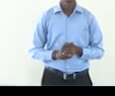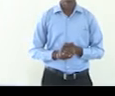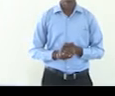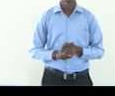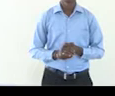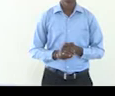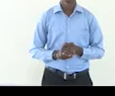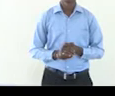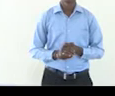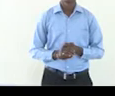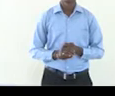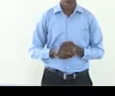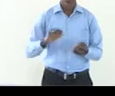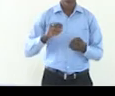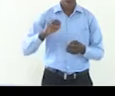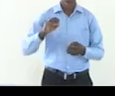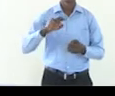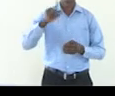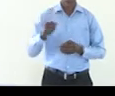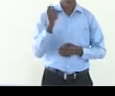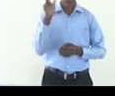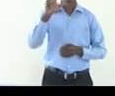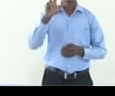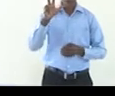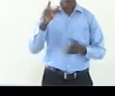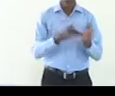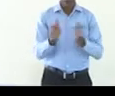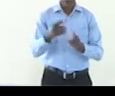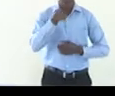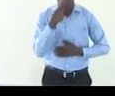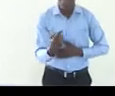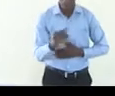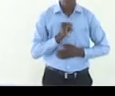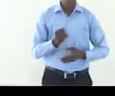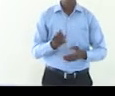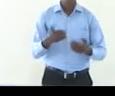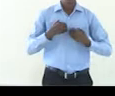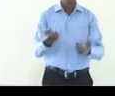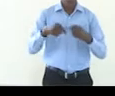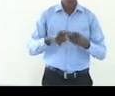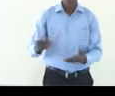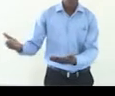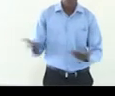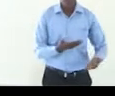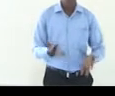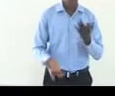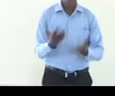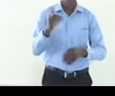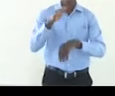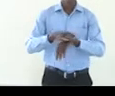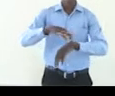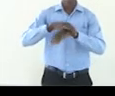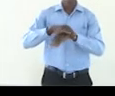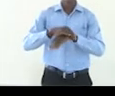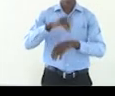sentence? Question three. Jesus says, I have come to bring fire on it. What kind